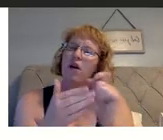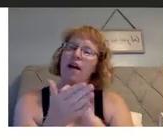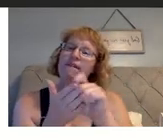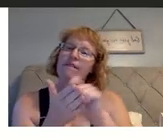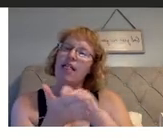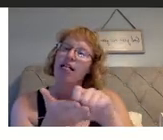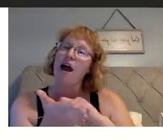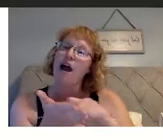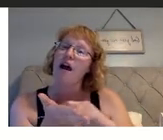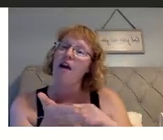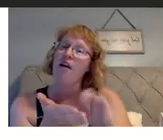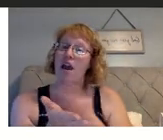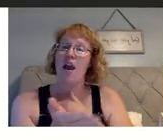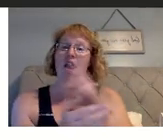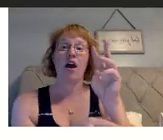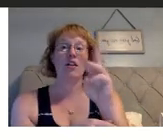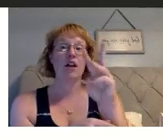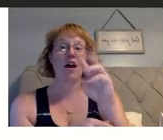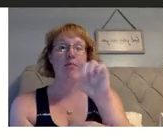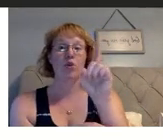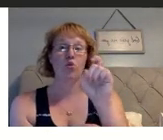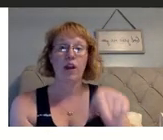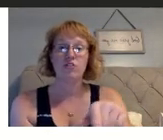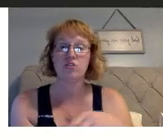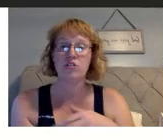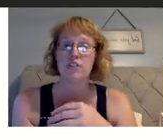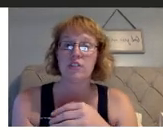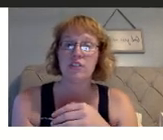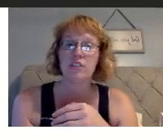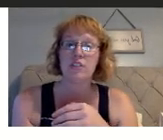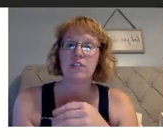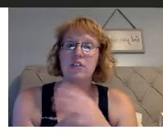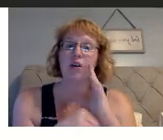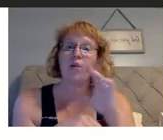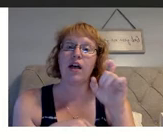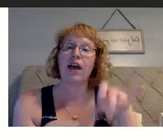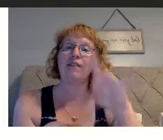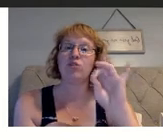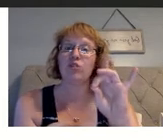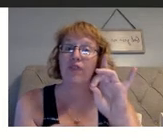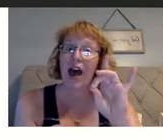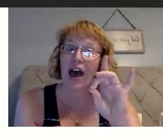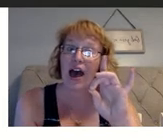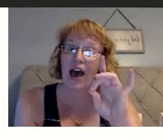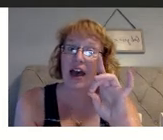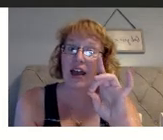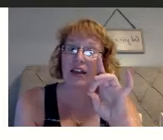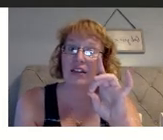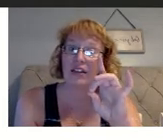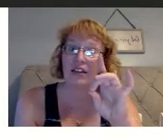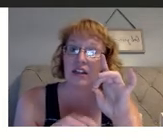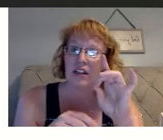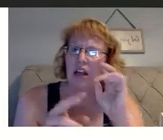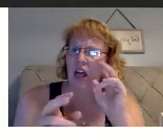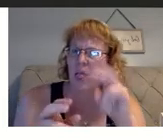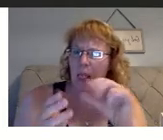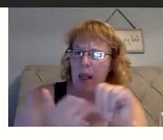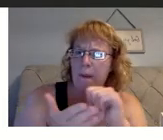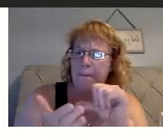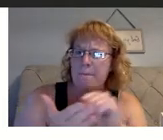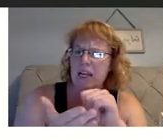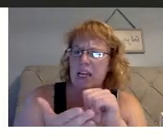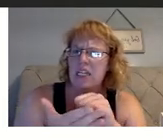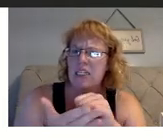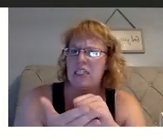out our W questions, and we're going to have to find, so look at our page. It